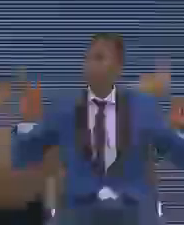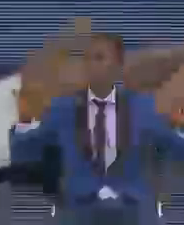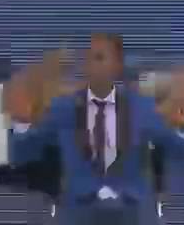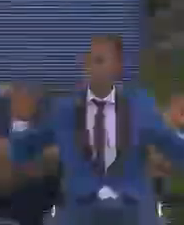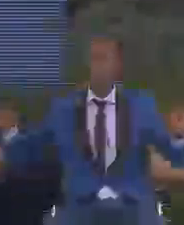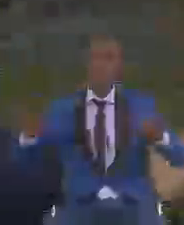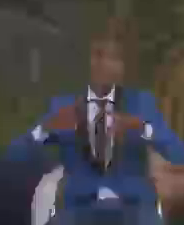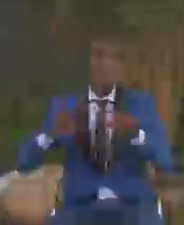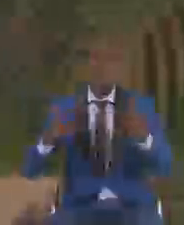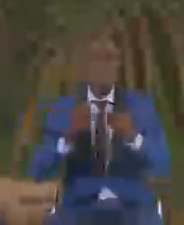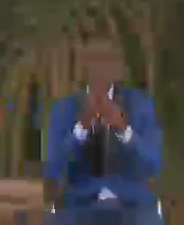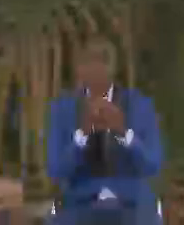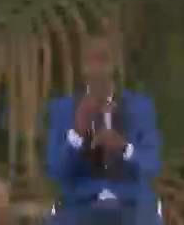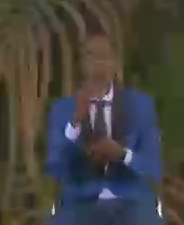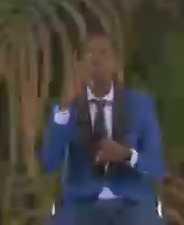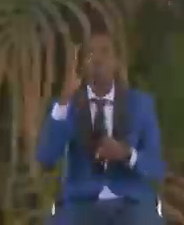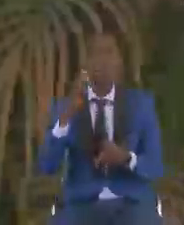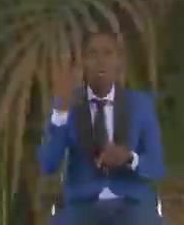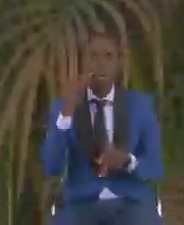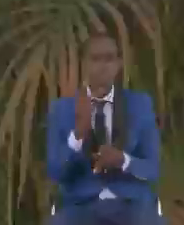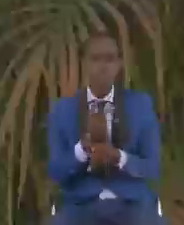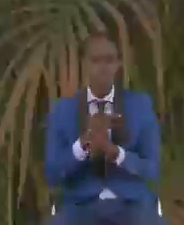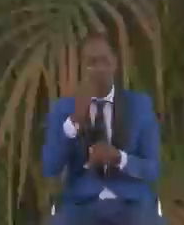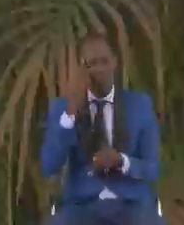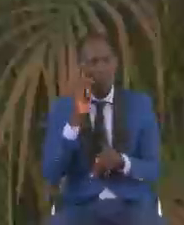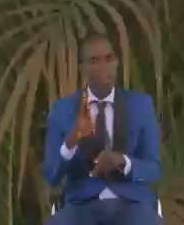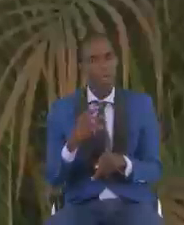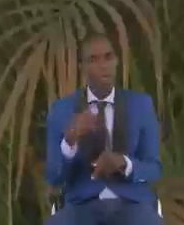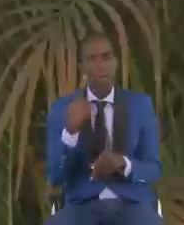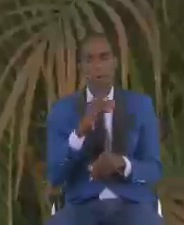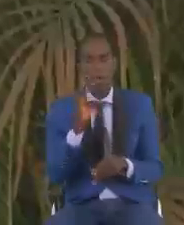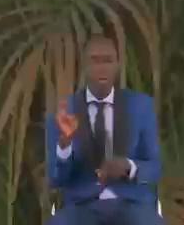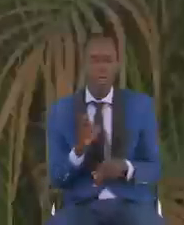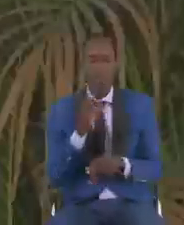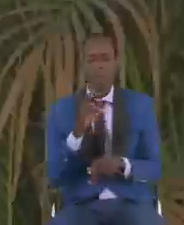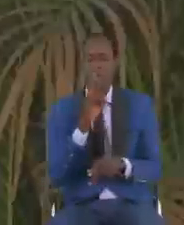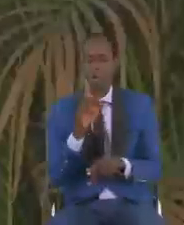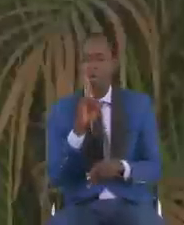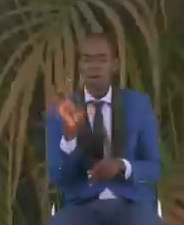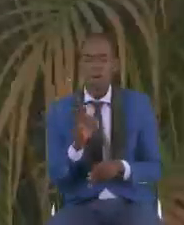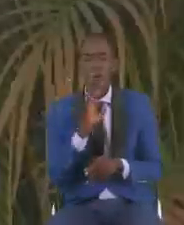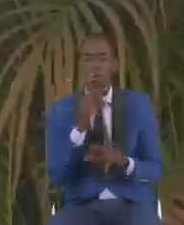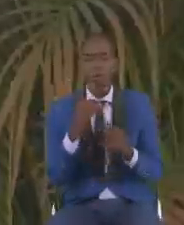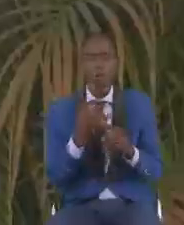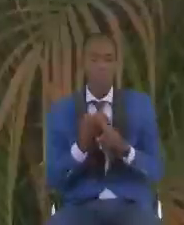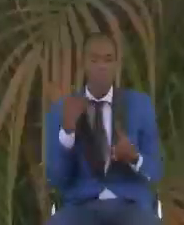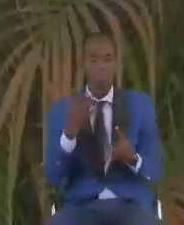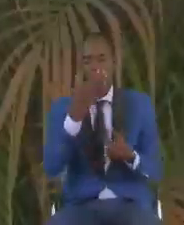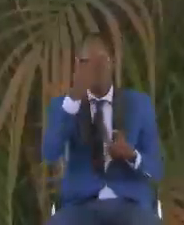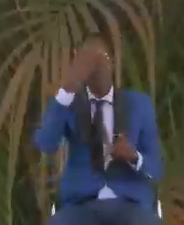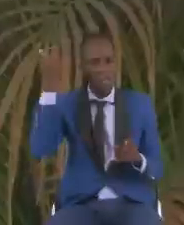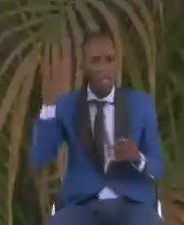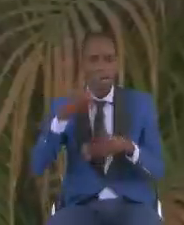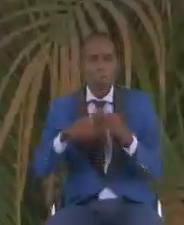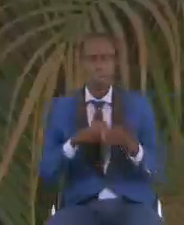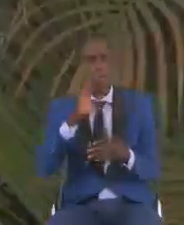was available for her. And wherever you are, wherever you are coming from, forget about your